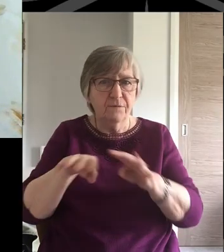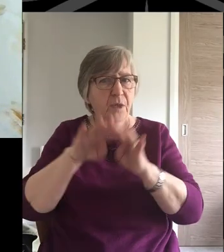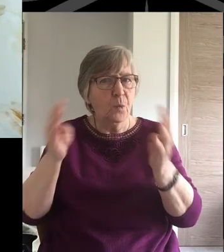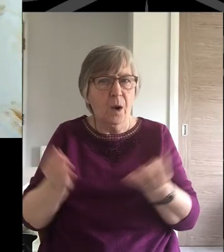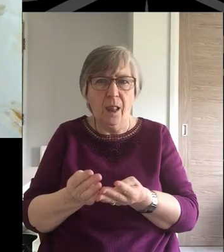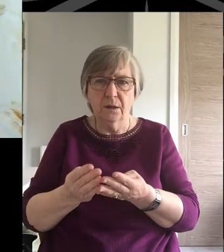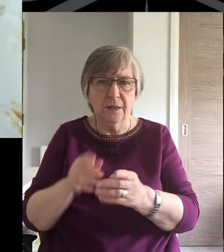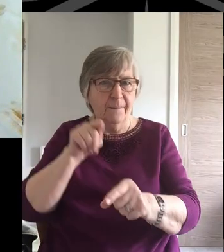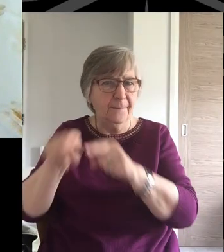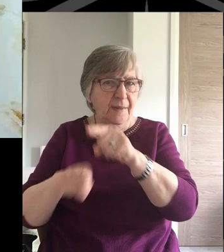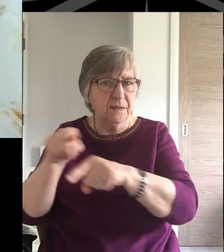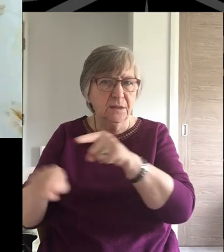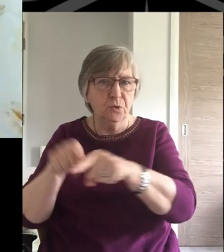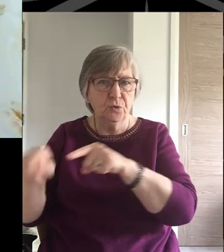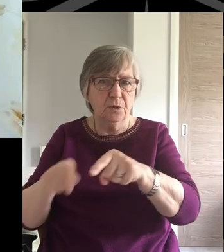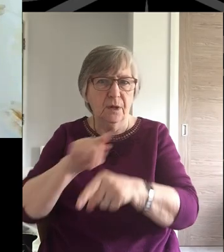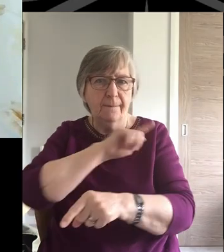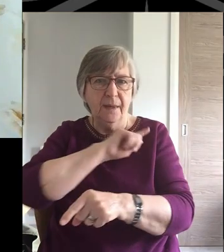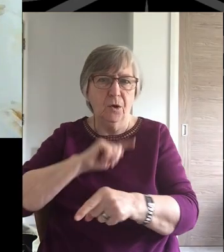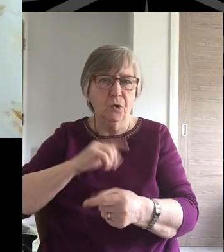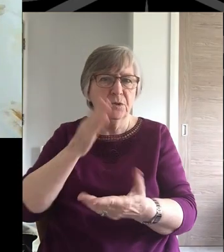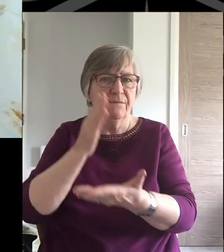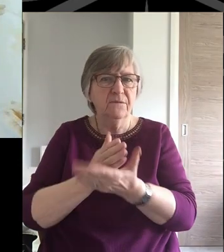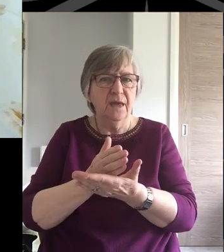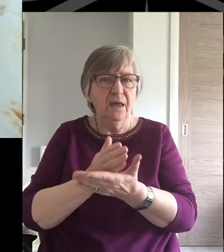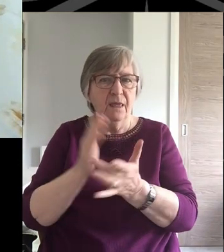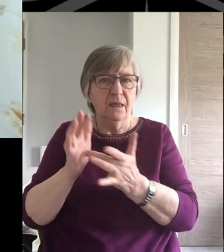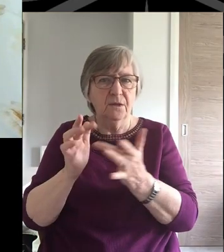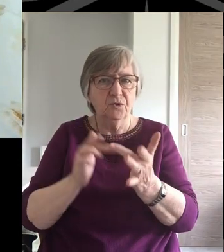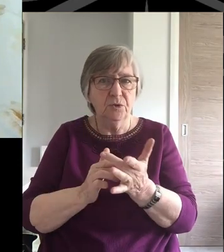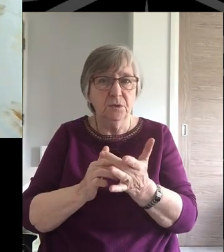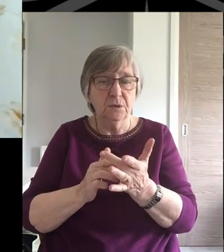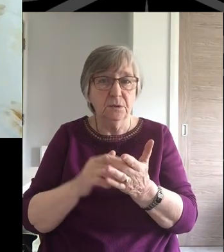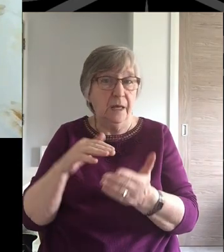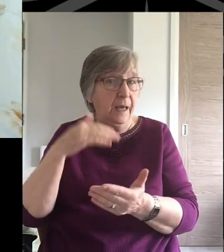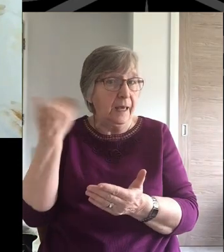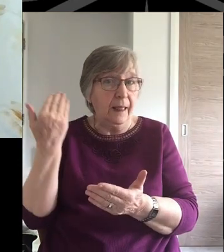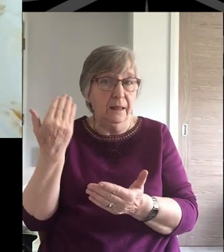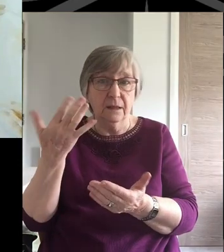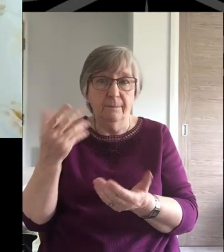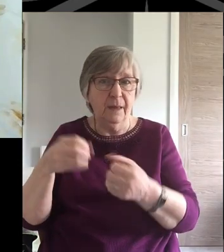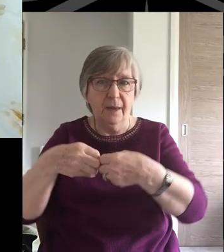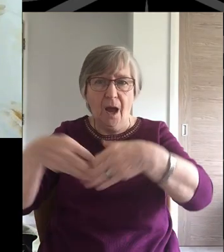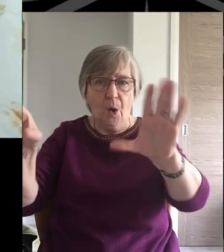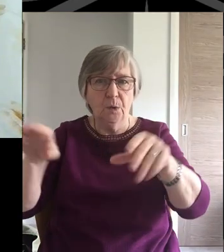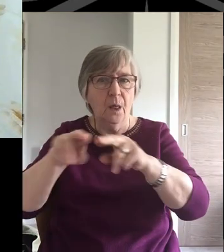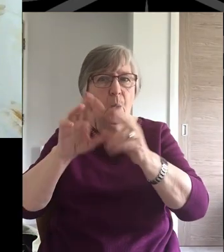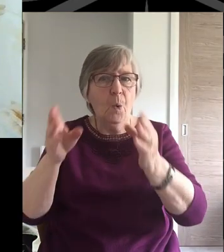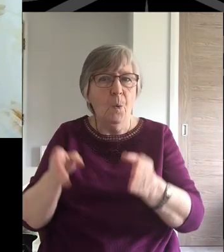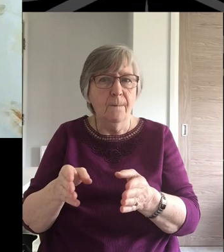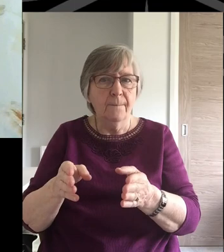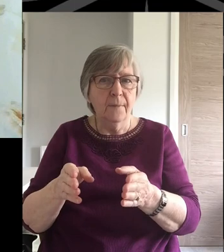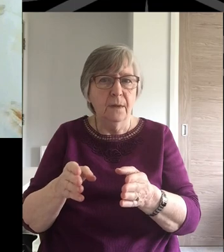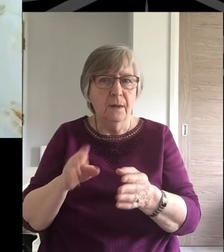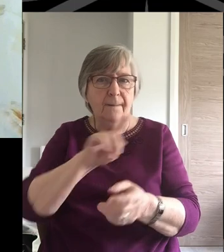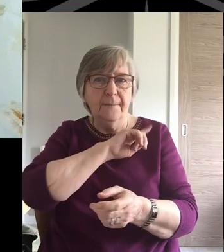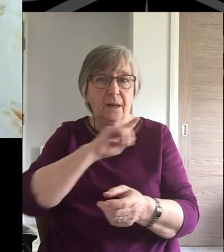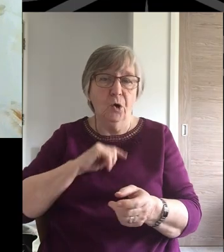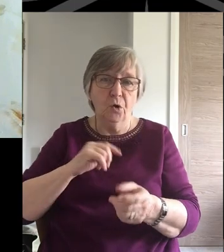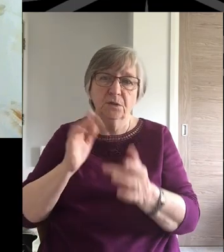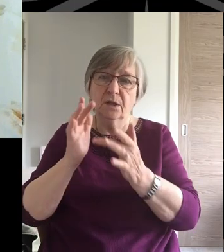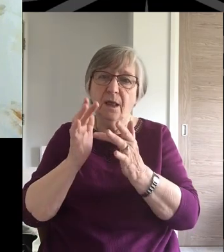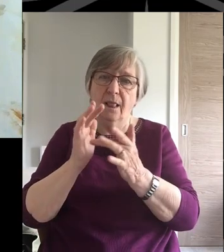being persecuted for their faith, being killed and made homeless because they love